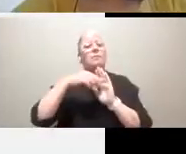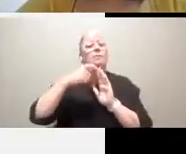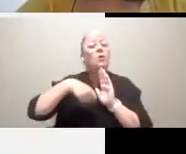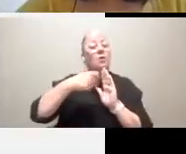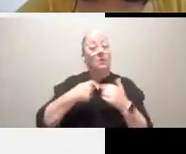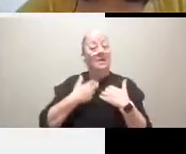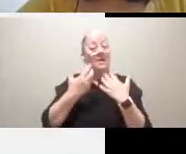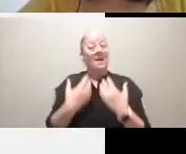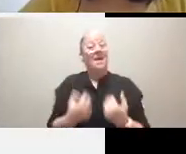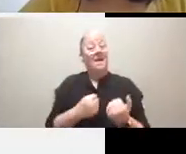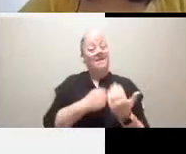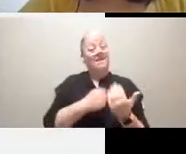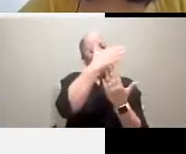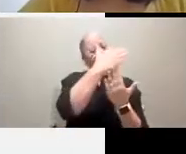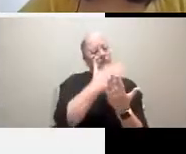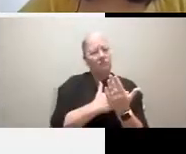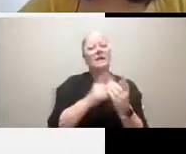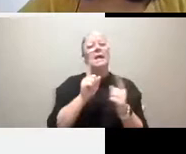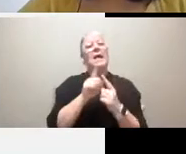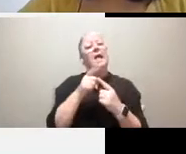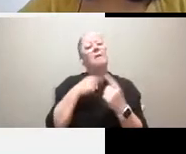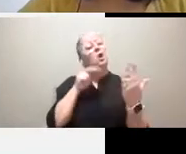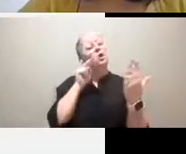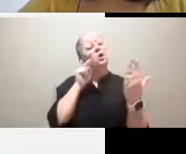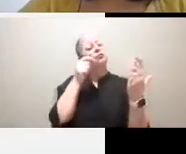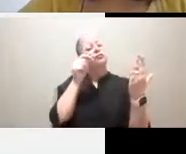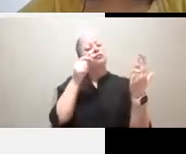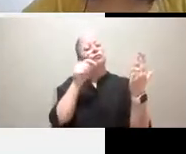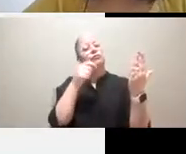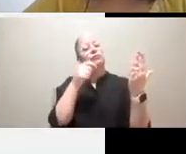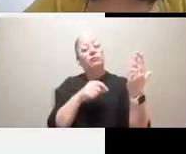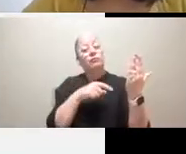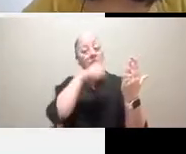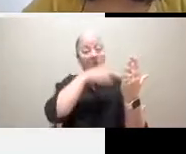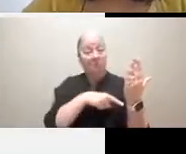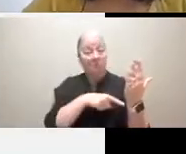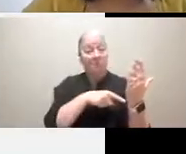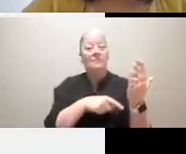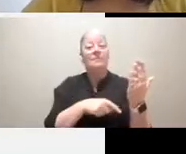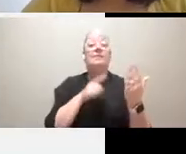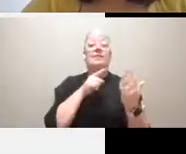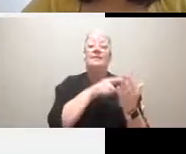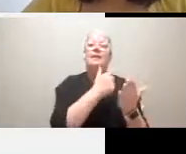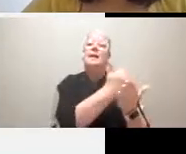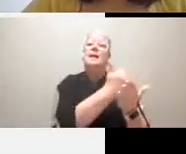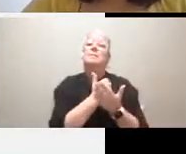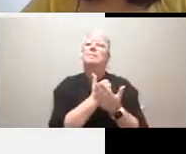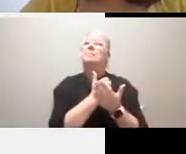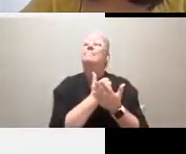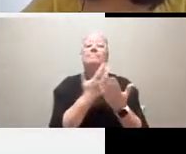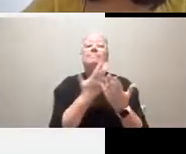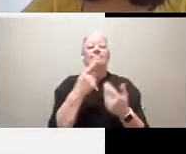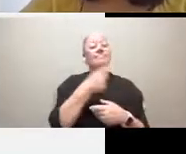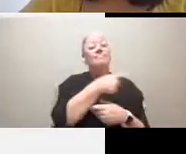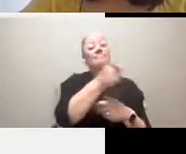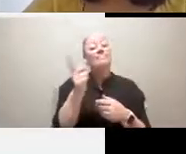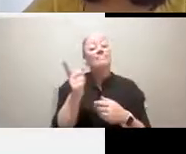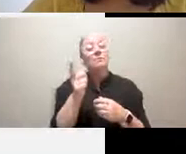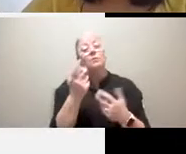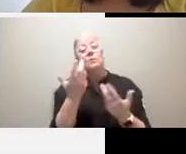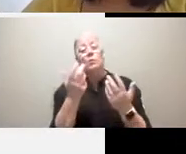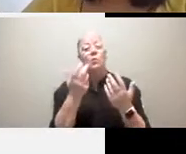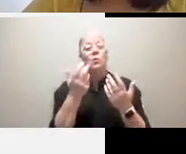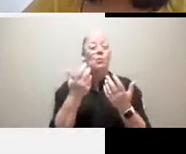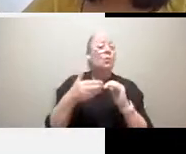reporting checklist. So this checklist is basically, it helps us, like it helps any organization to have a very